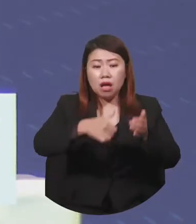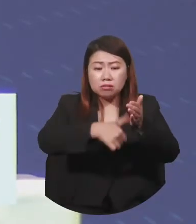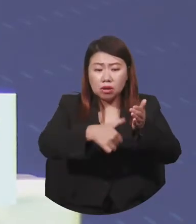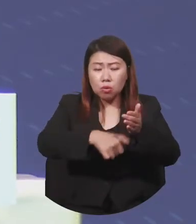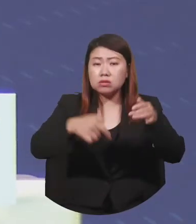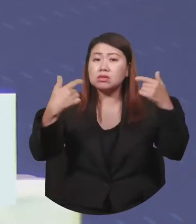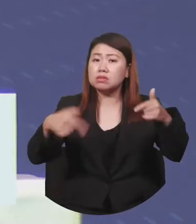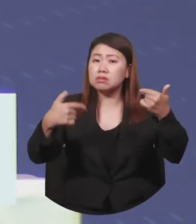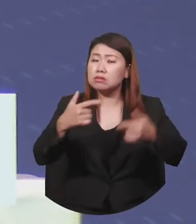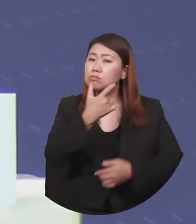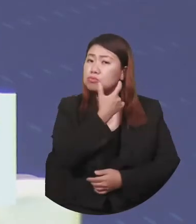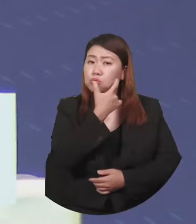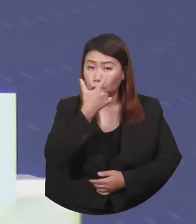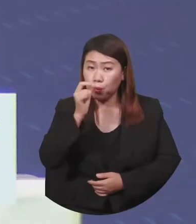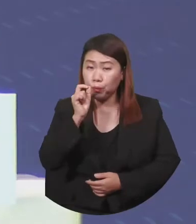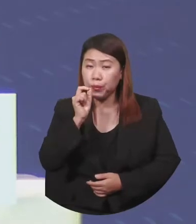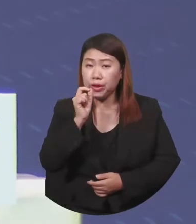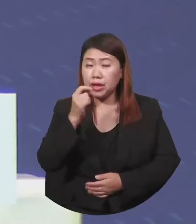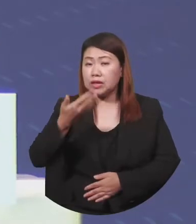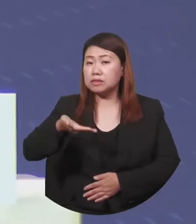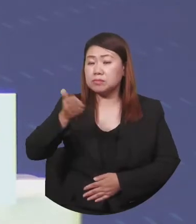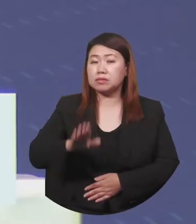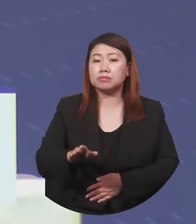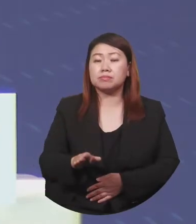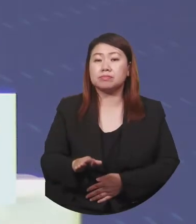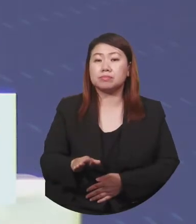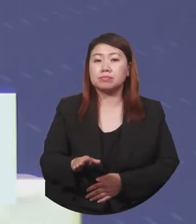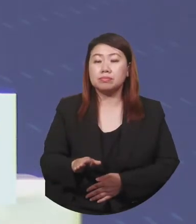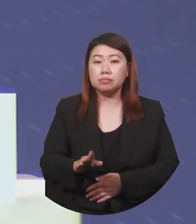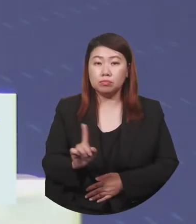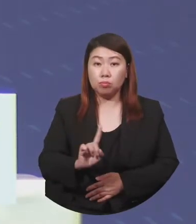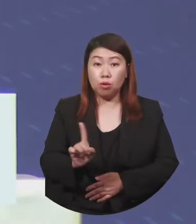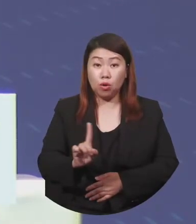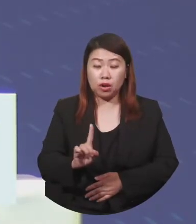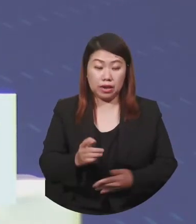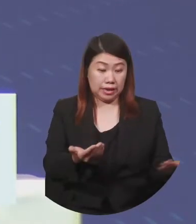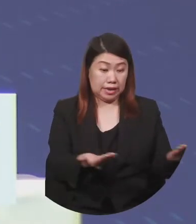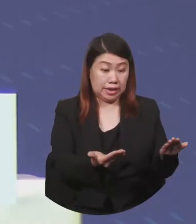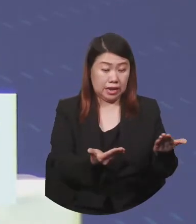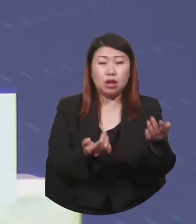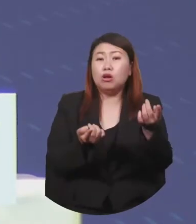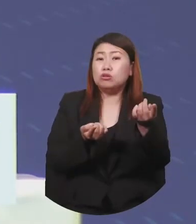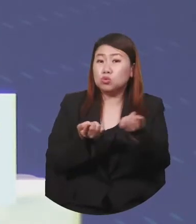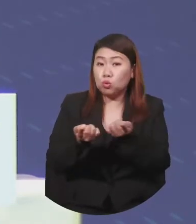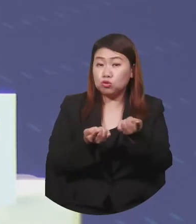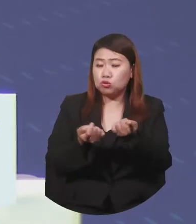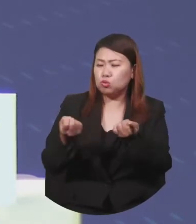the lack of coordination, communication, and information.